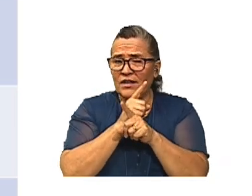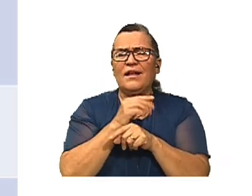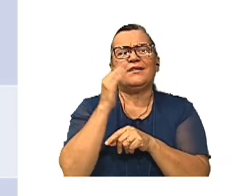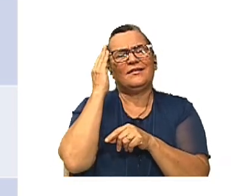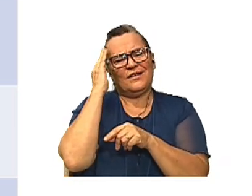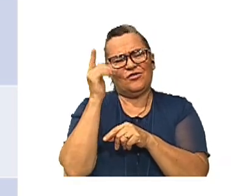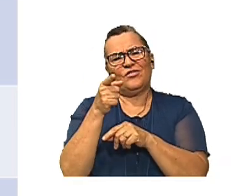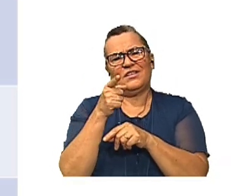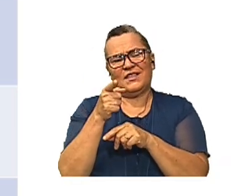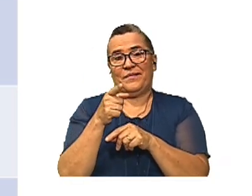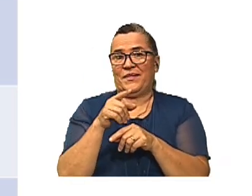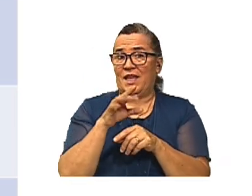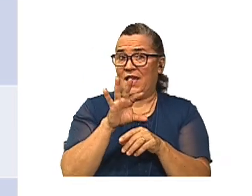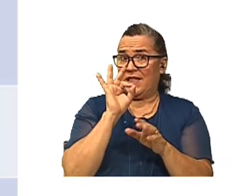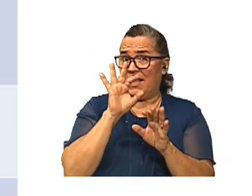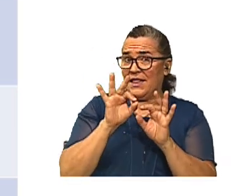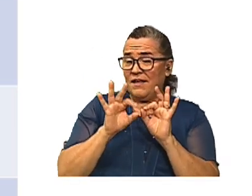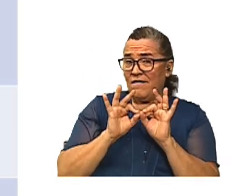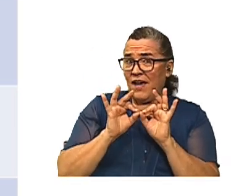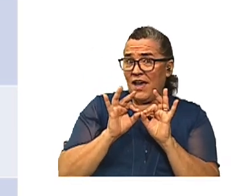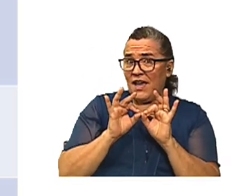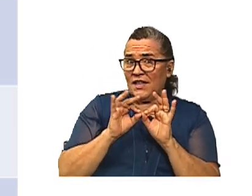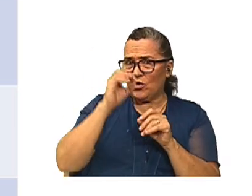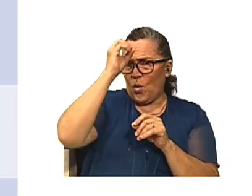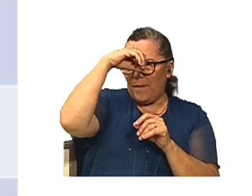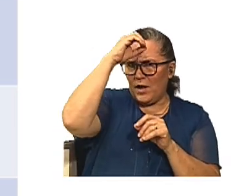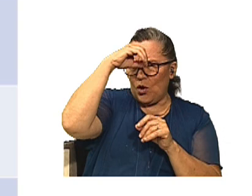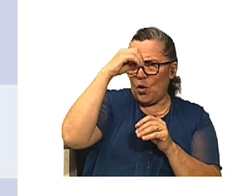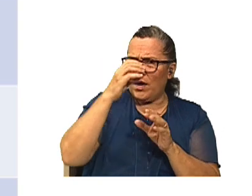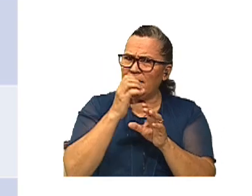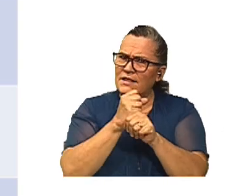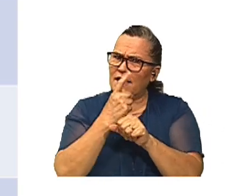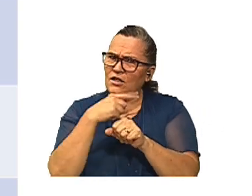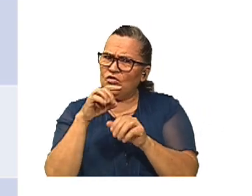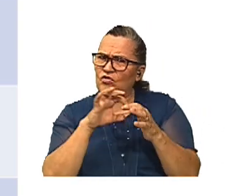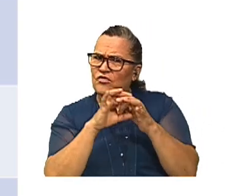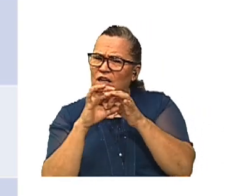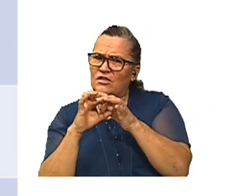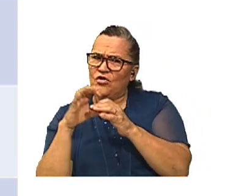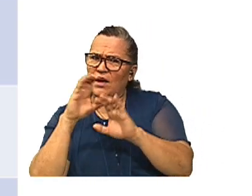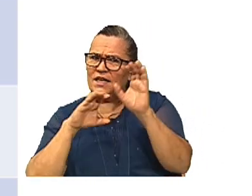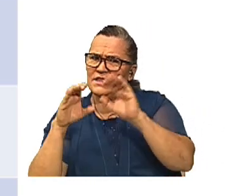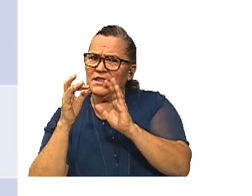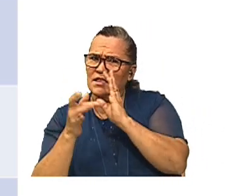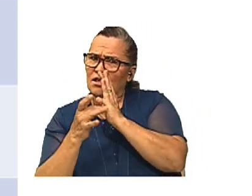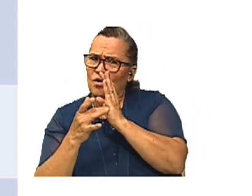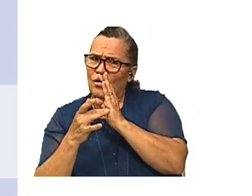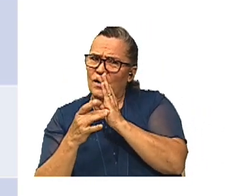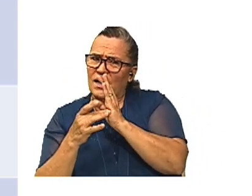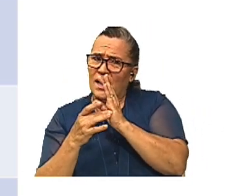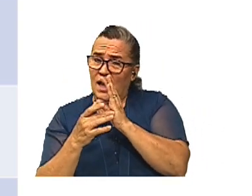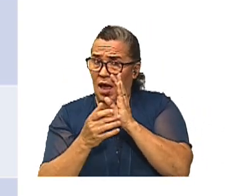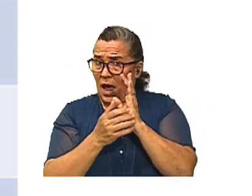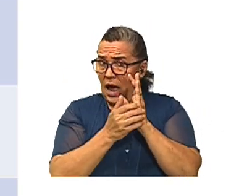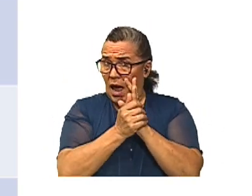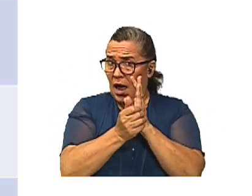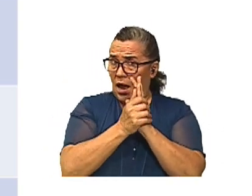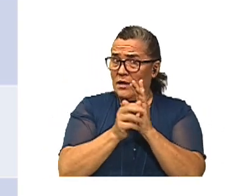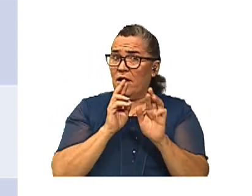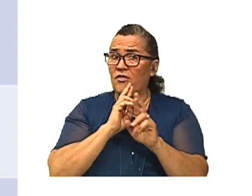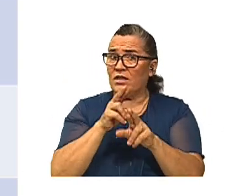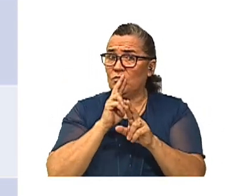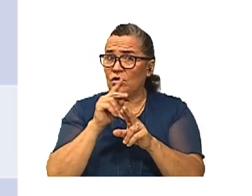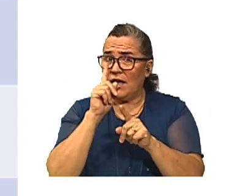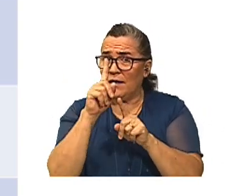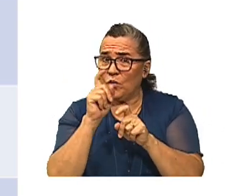I identify facts and opinions in written tests about science and technology. Were you able to answer the questions, the